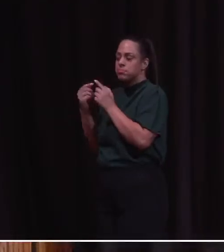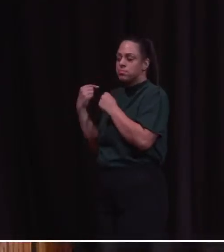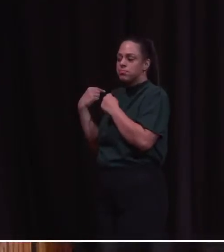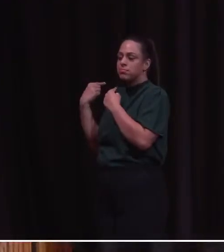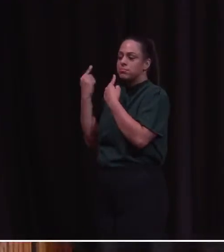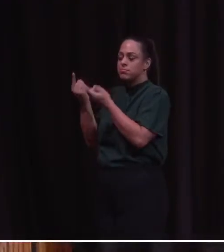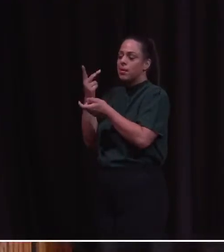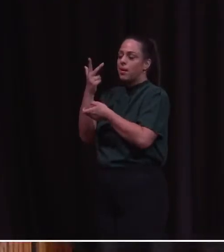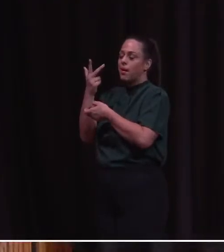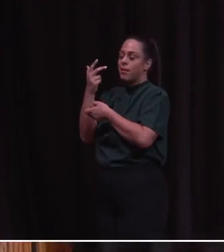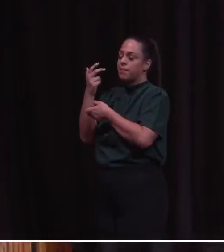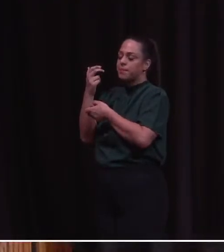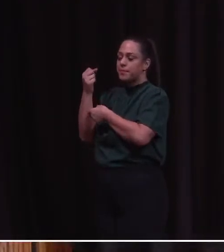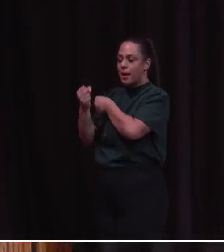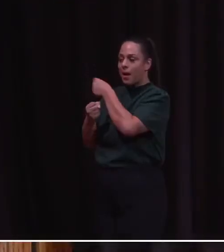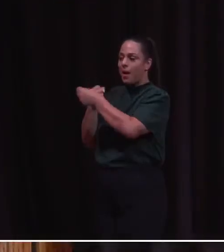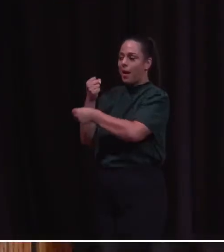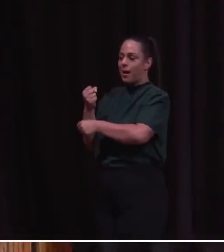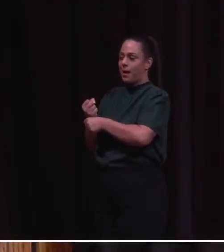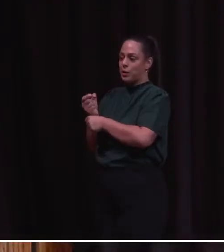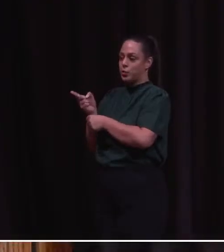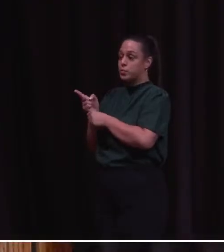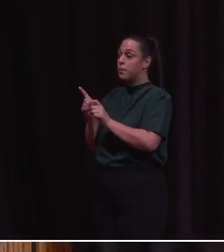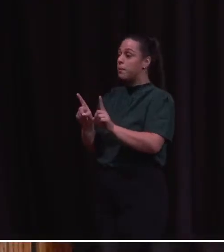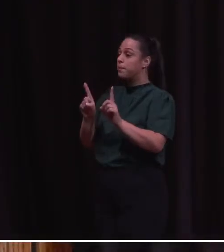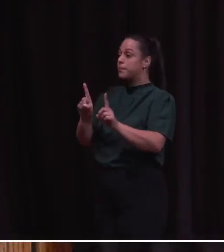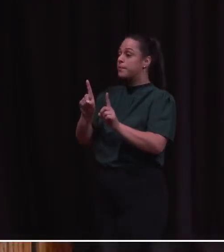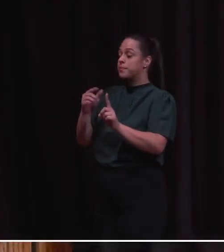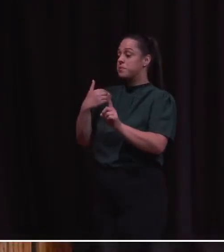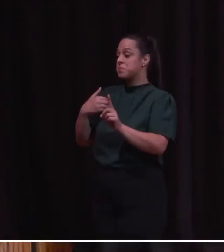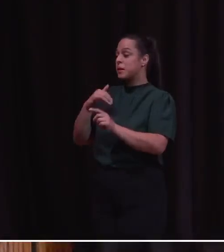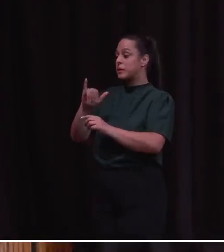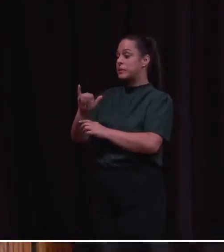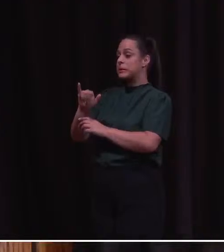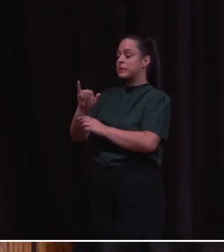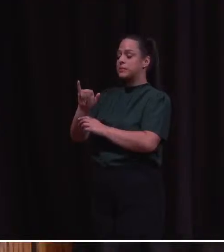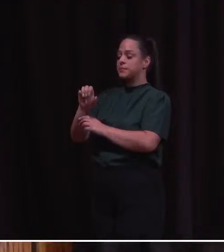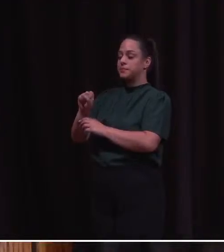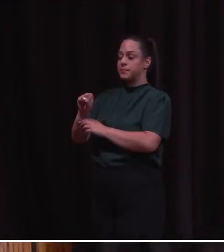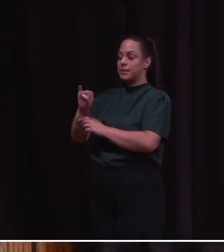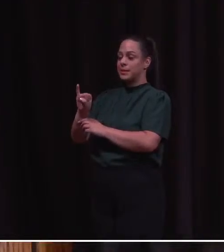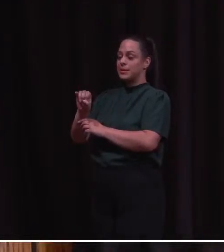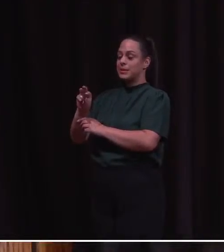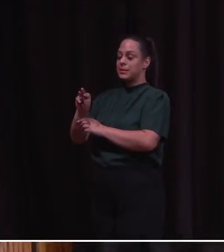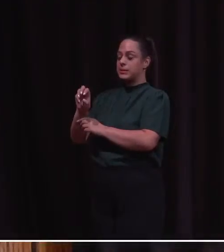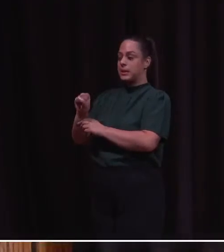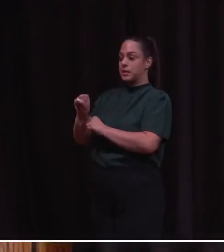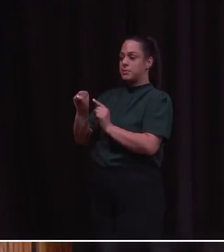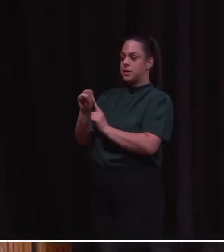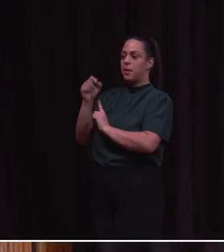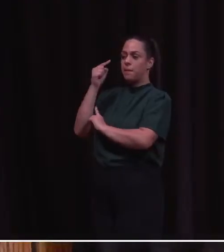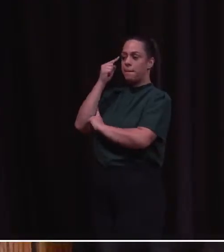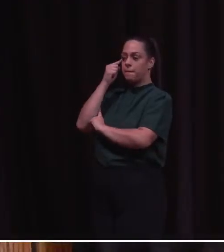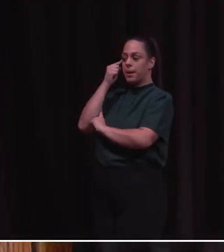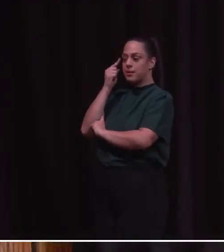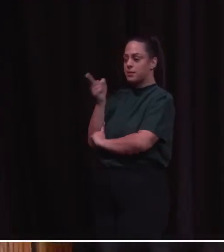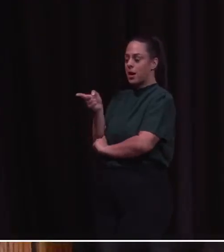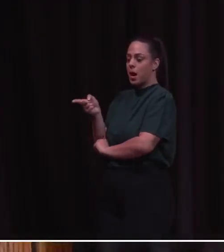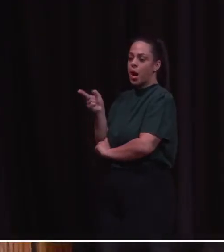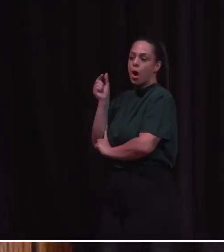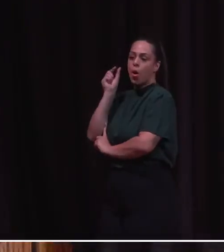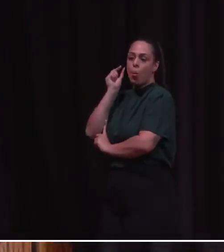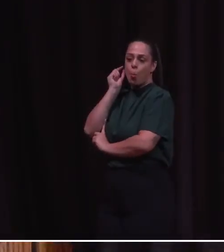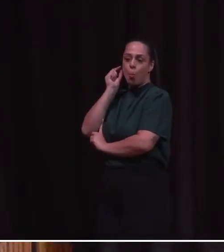hospital. Sim subscribed to the commonly held belief that Africans had special tolerance for pain. He